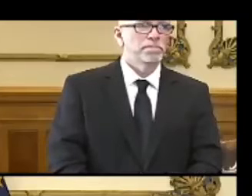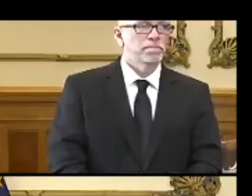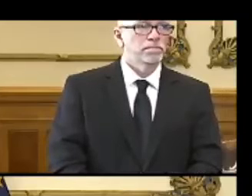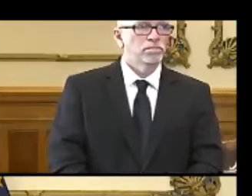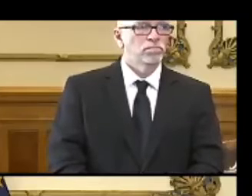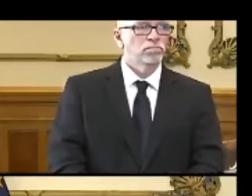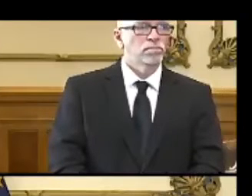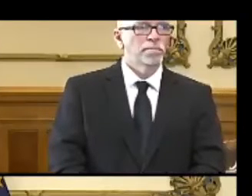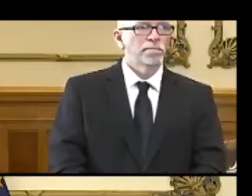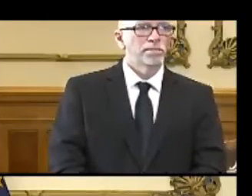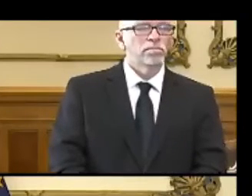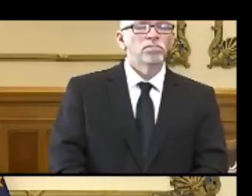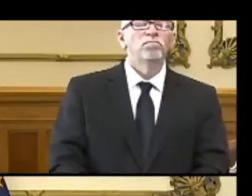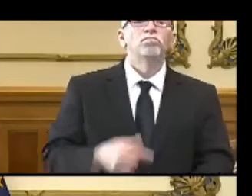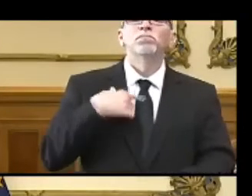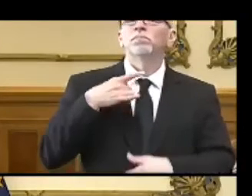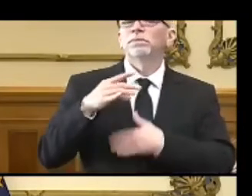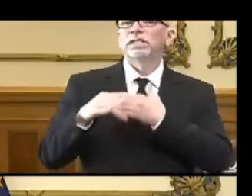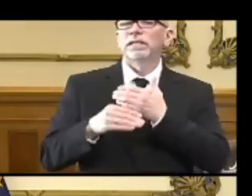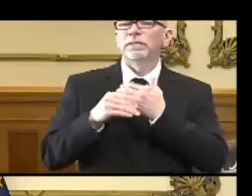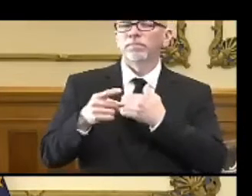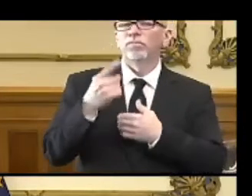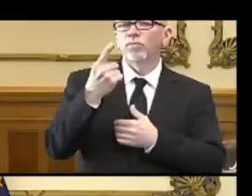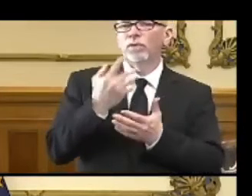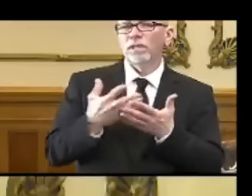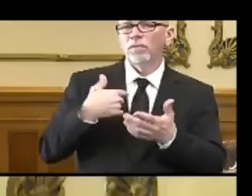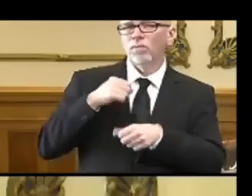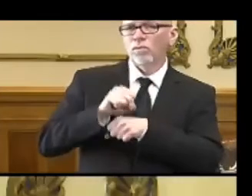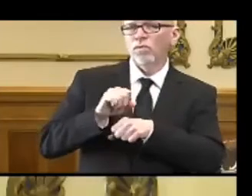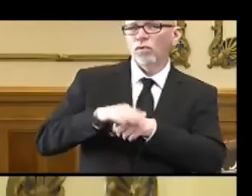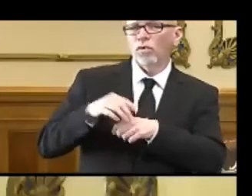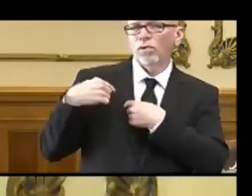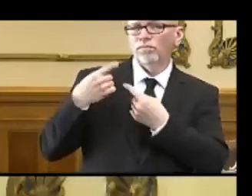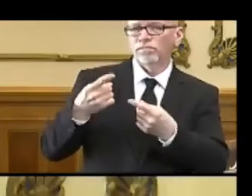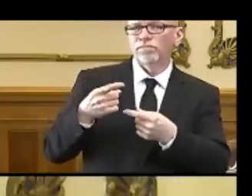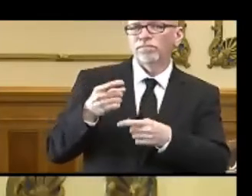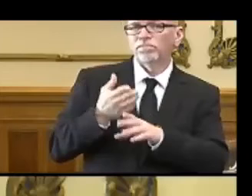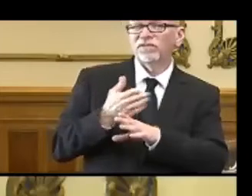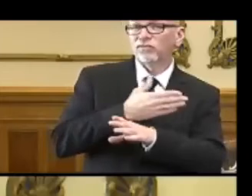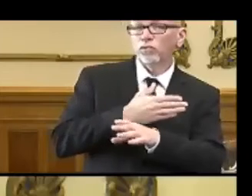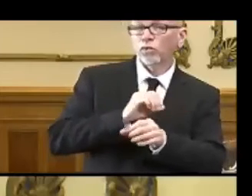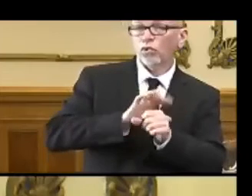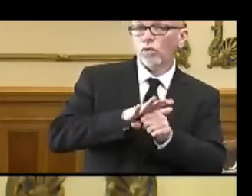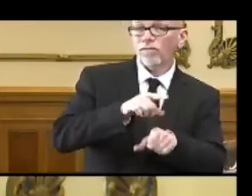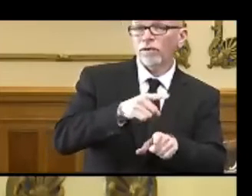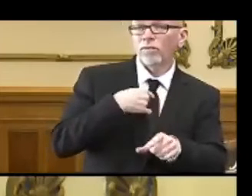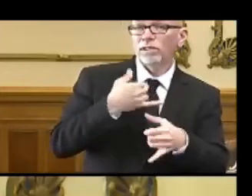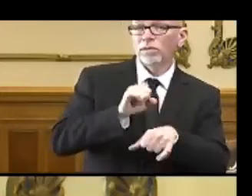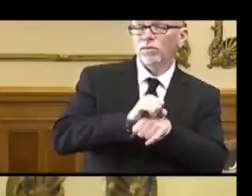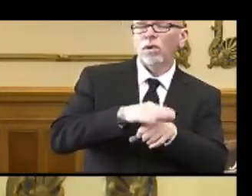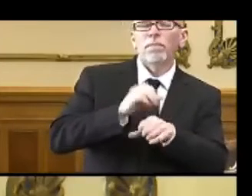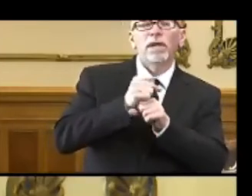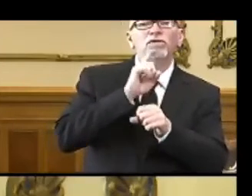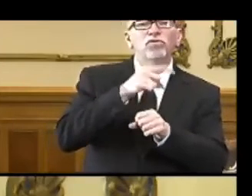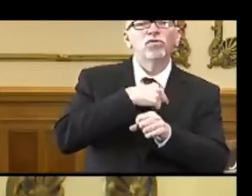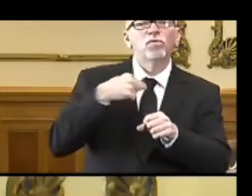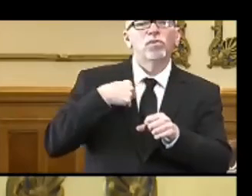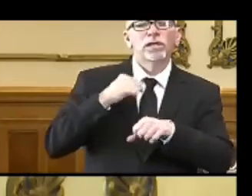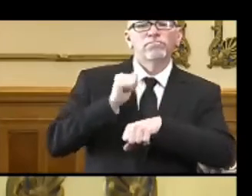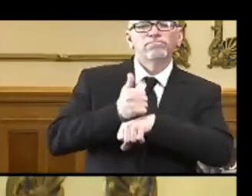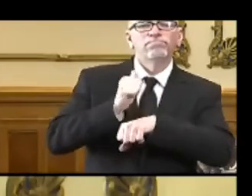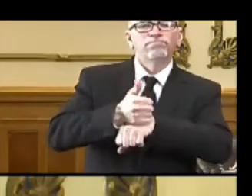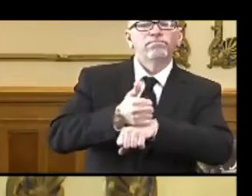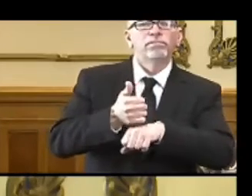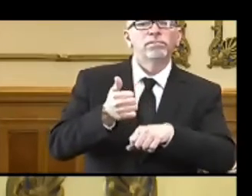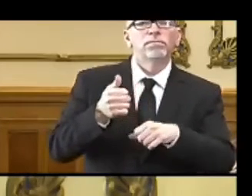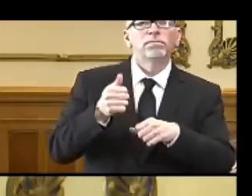And I'd also like to add that one of the things that we had been working on, even pre-COVID, was to make sure that we are putting things in place and training